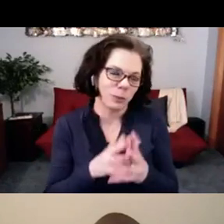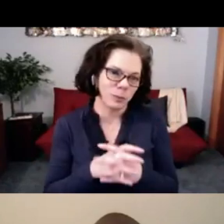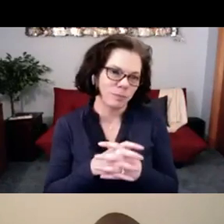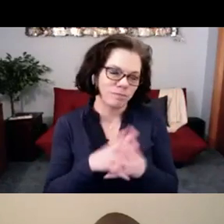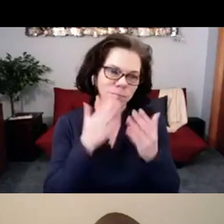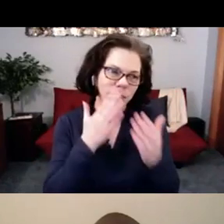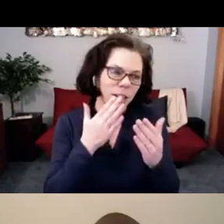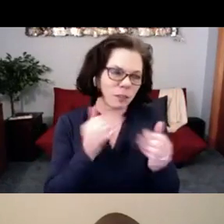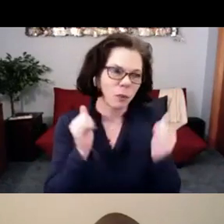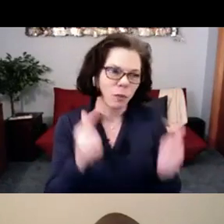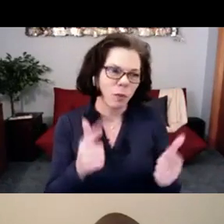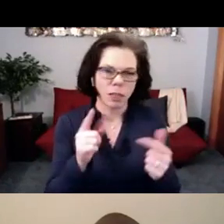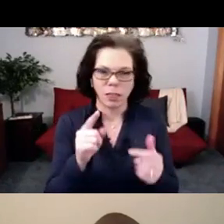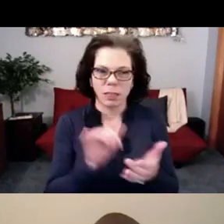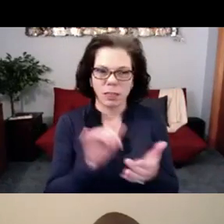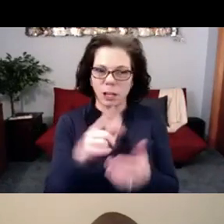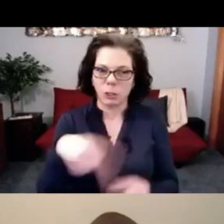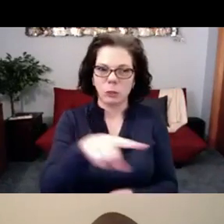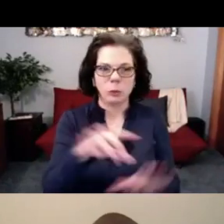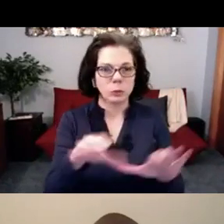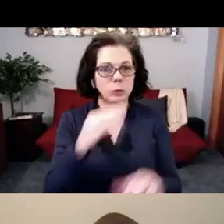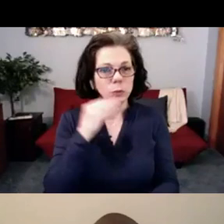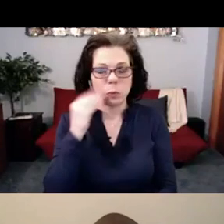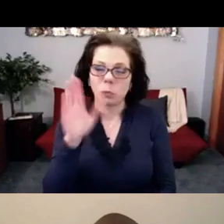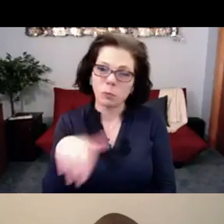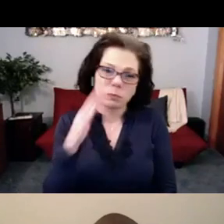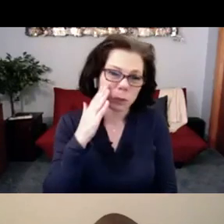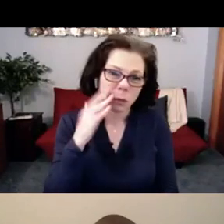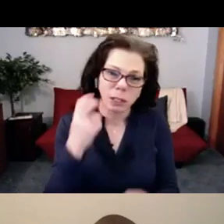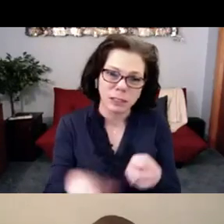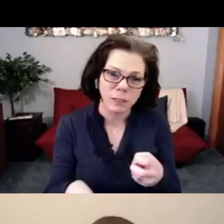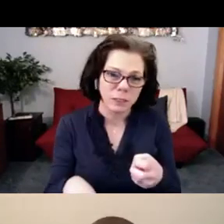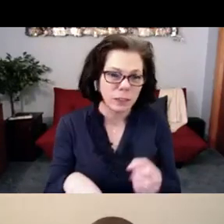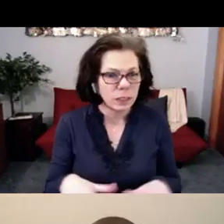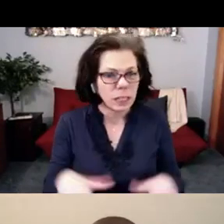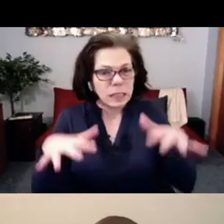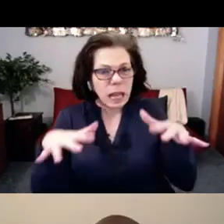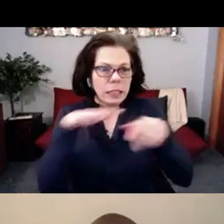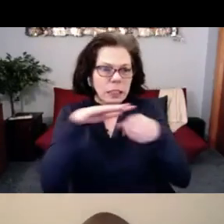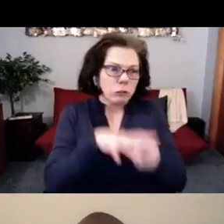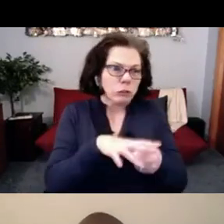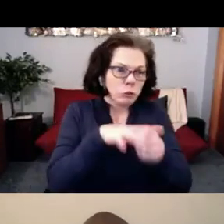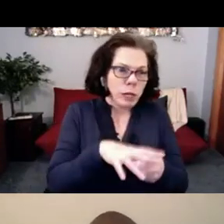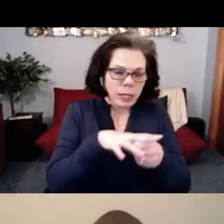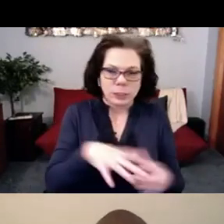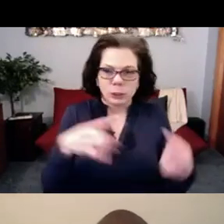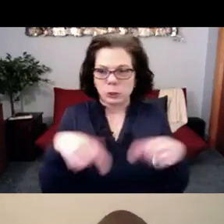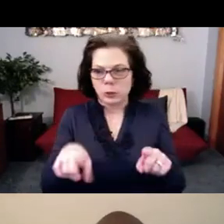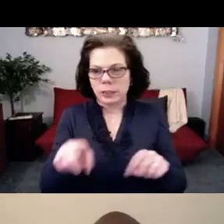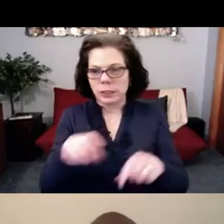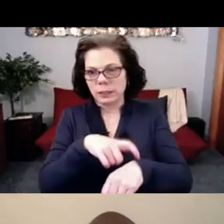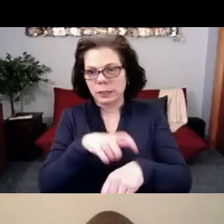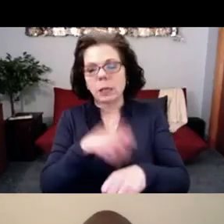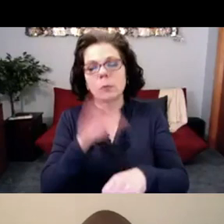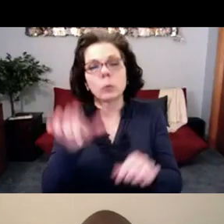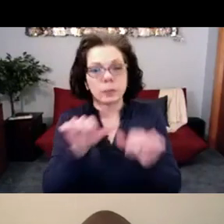thankful for all that you're doing at home. We know how difficult this is, how much anxiety, how much stress is created during these times. So we'll continue